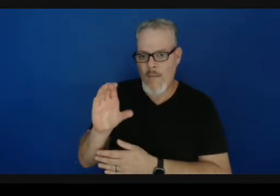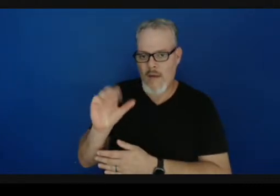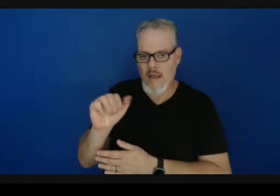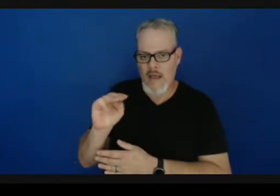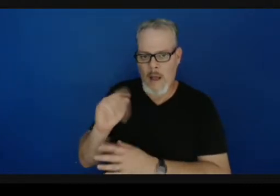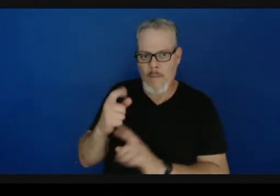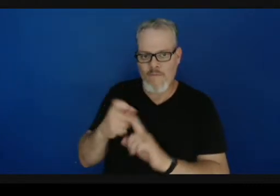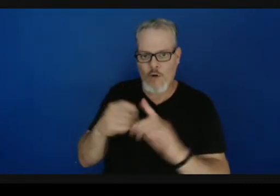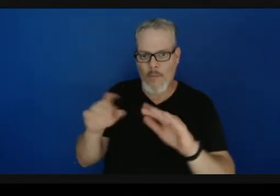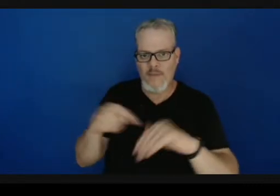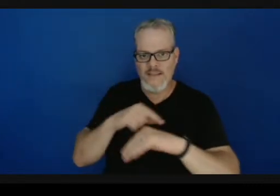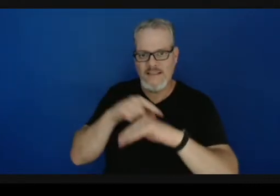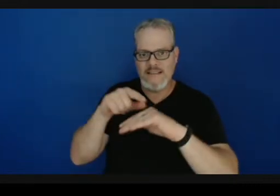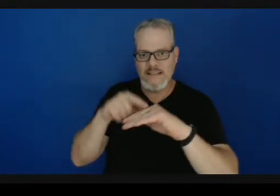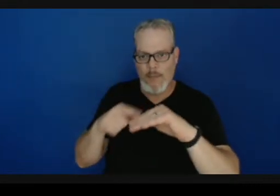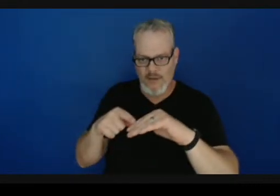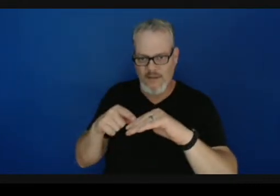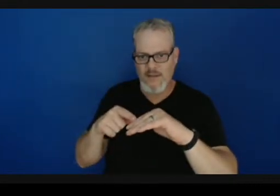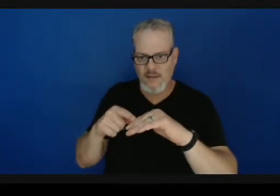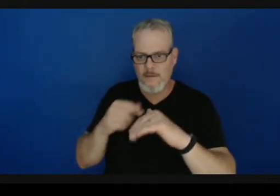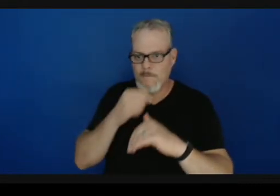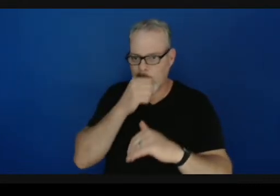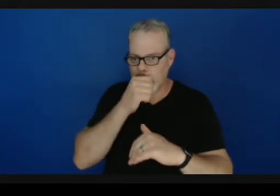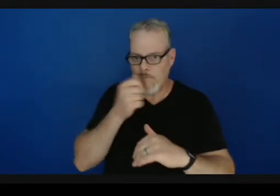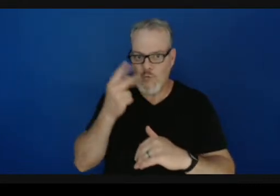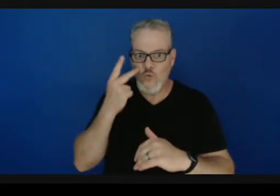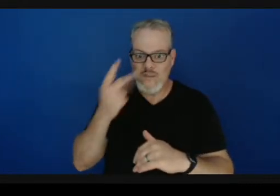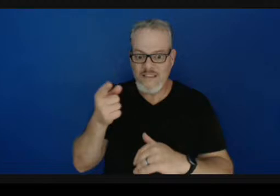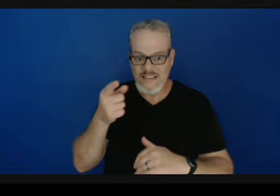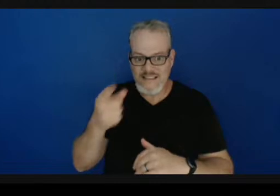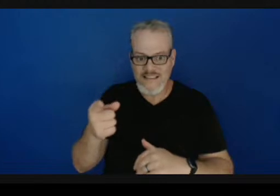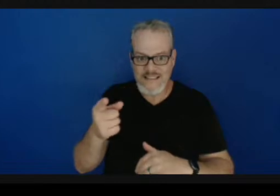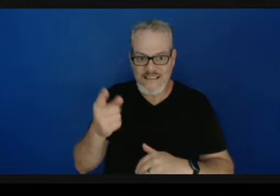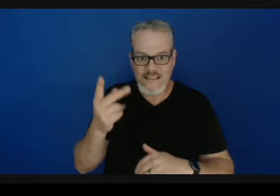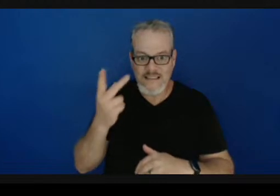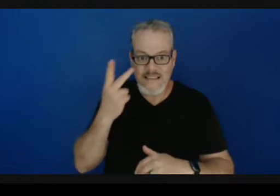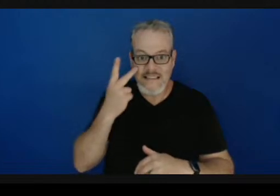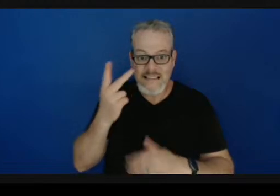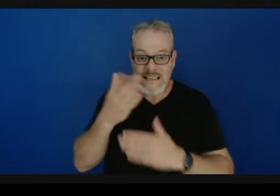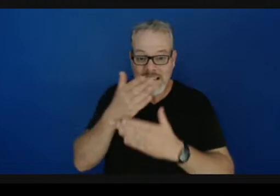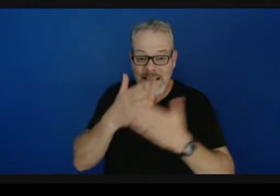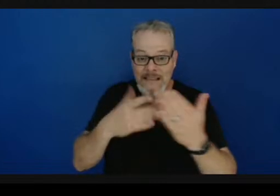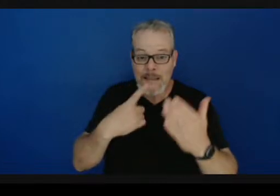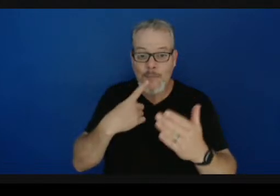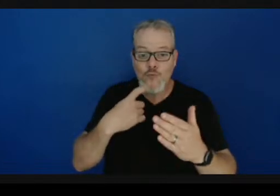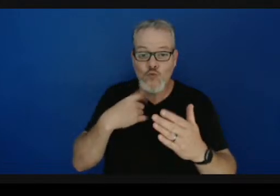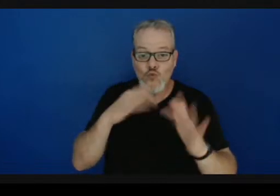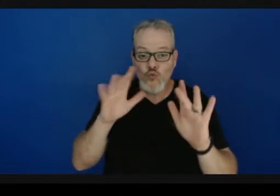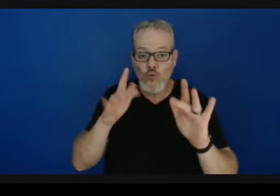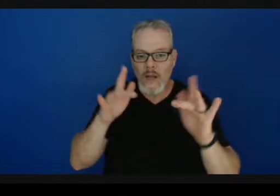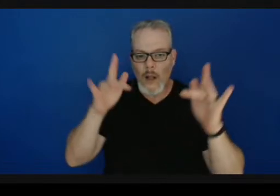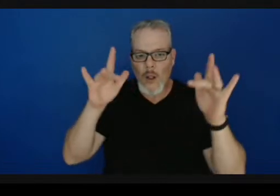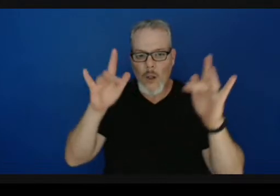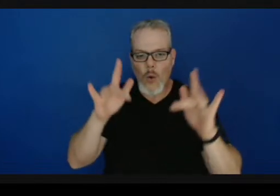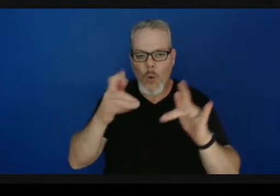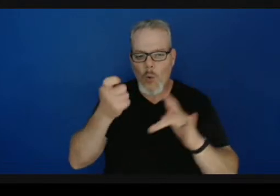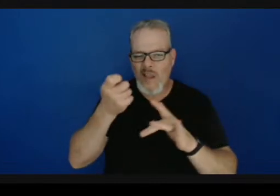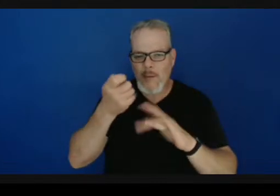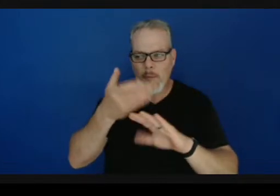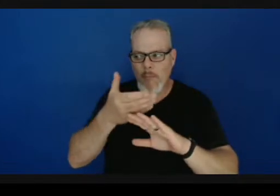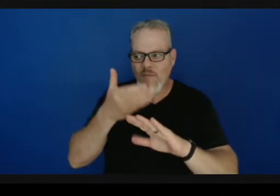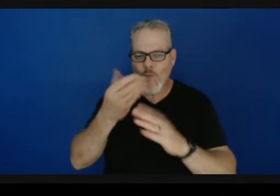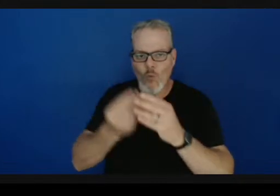from the summit in visual range, showing some red glow here, a little bit before the eruption actually